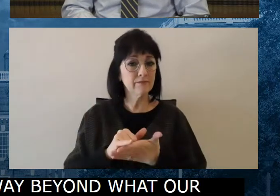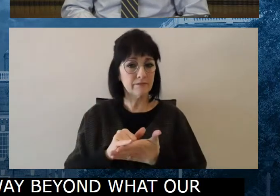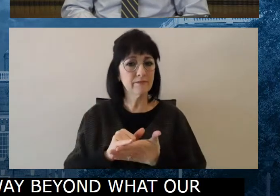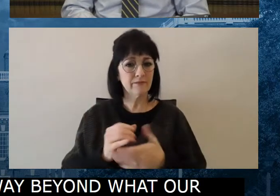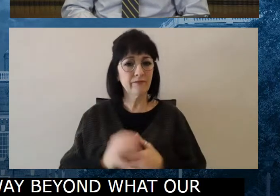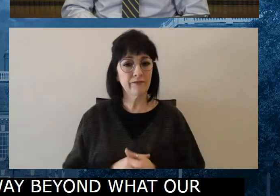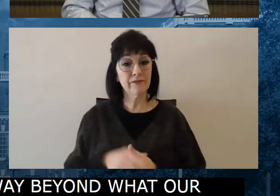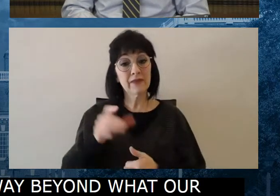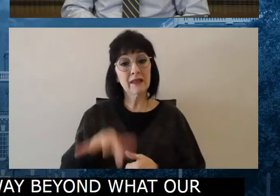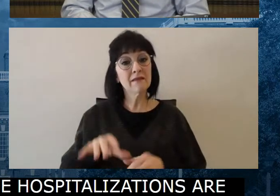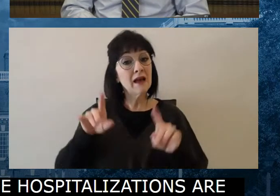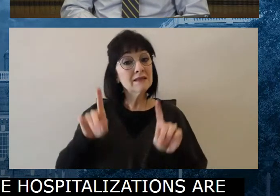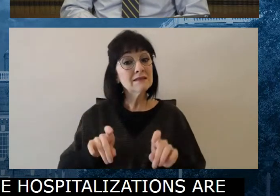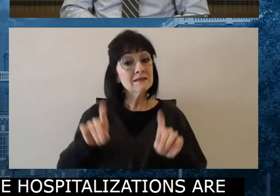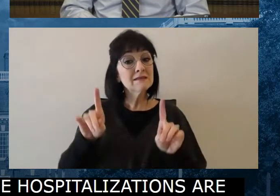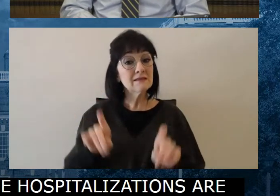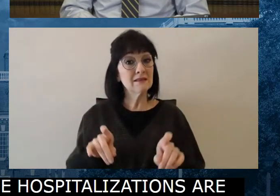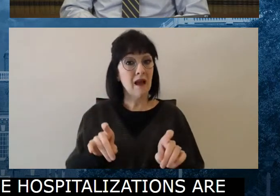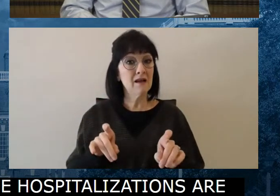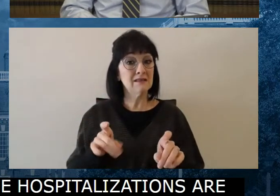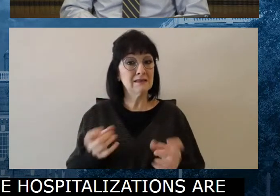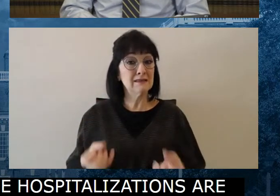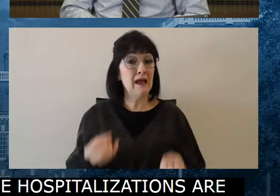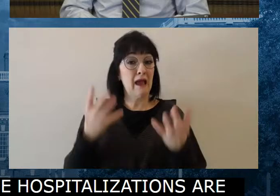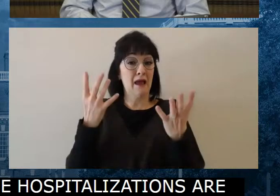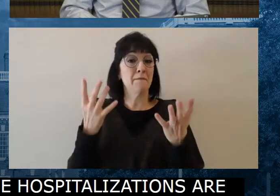we've got, again, over